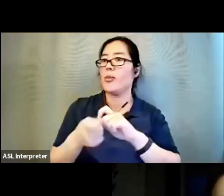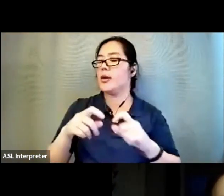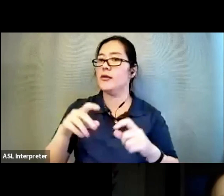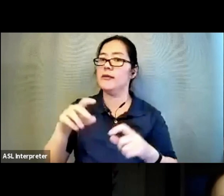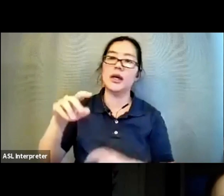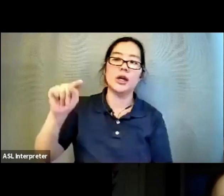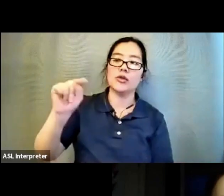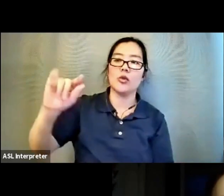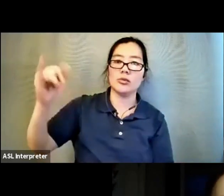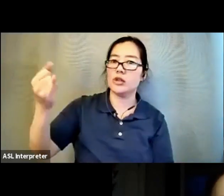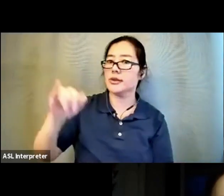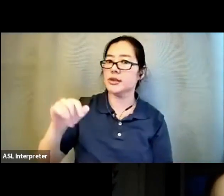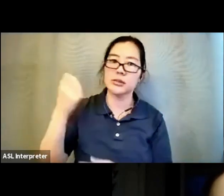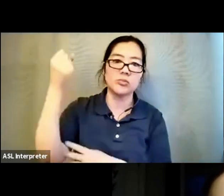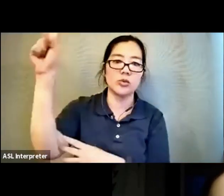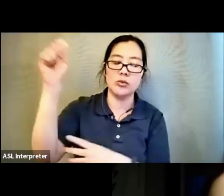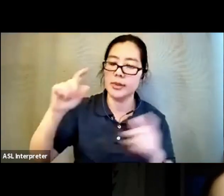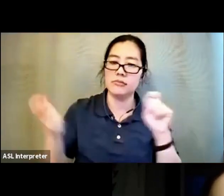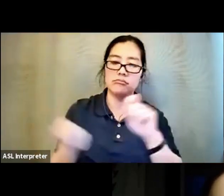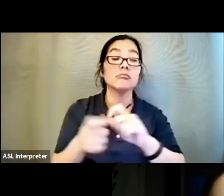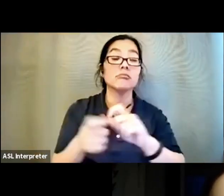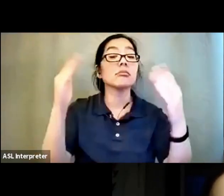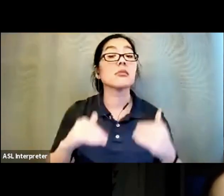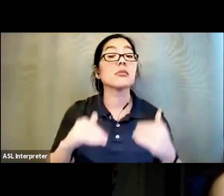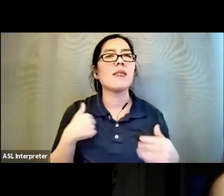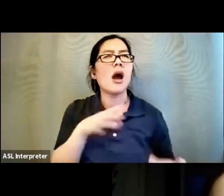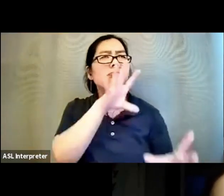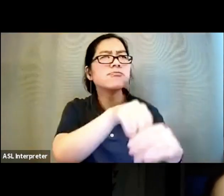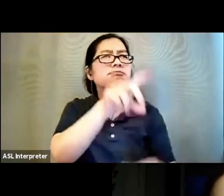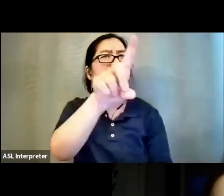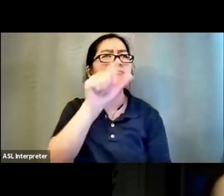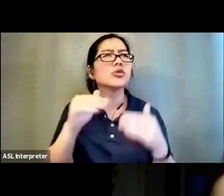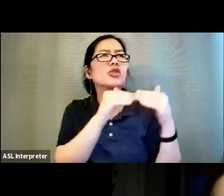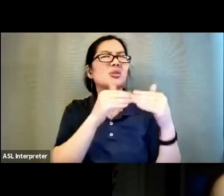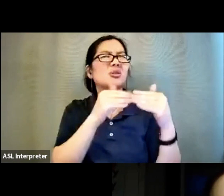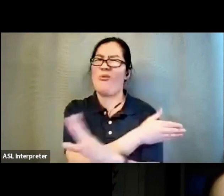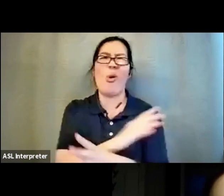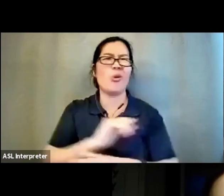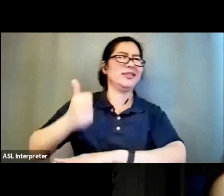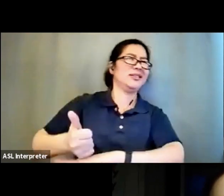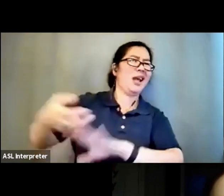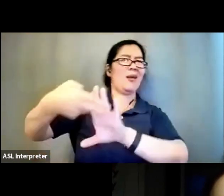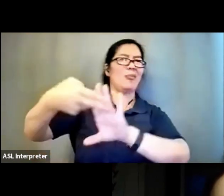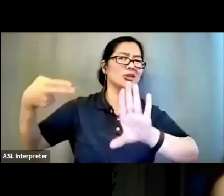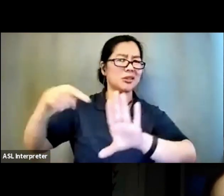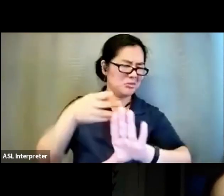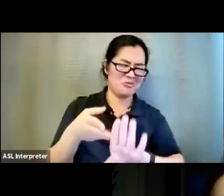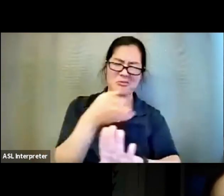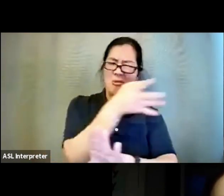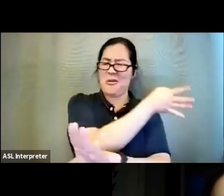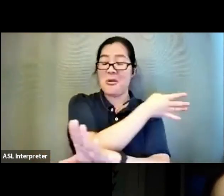I do a lot of shit. I've been involved, I think, in disability justice before it was a word. Like a lot of us who are